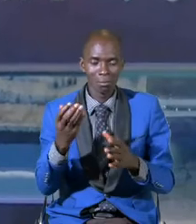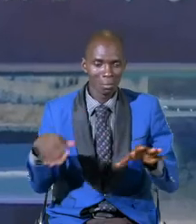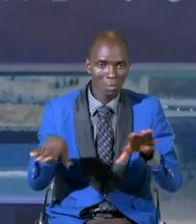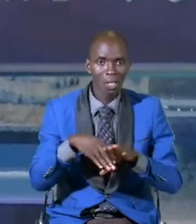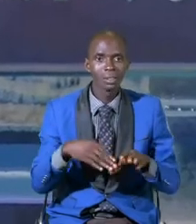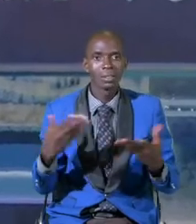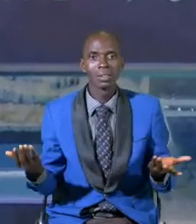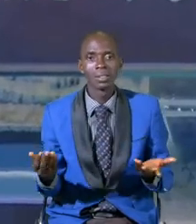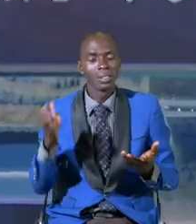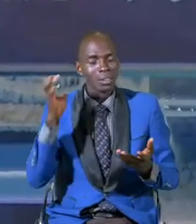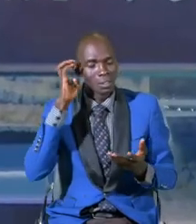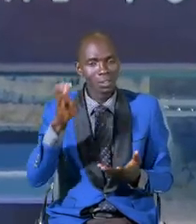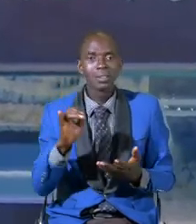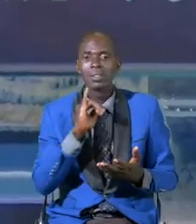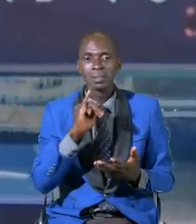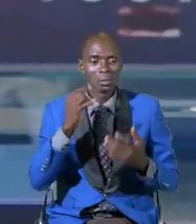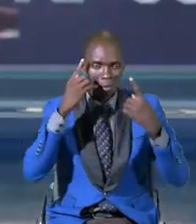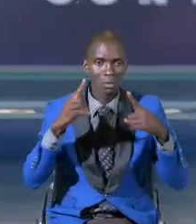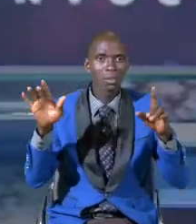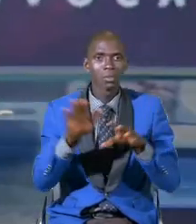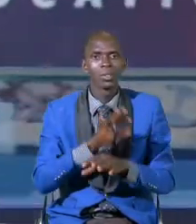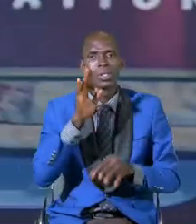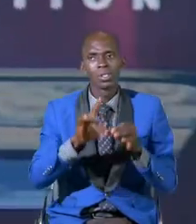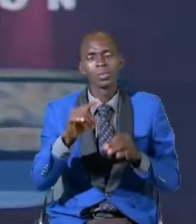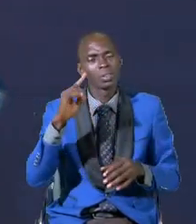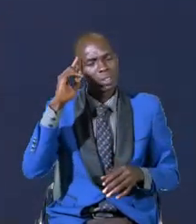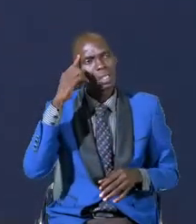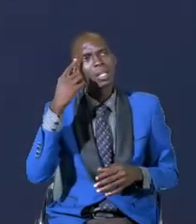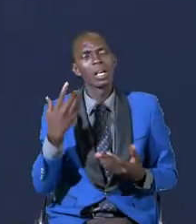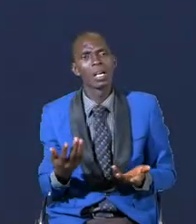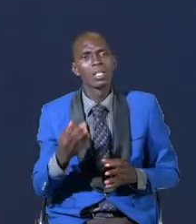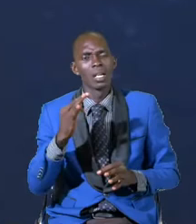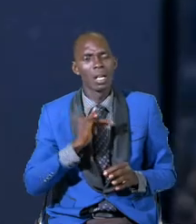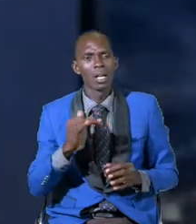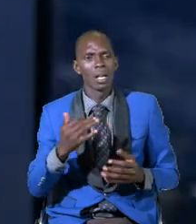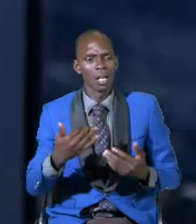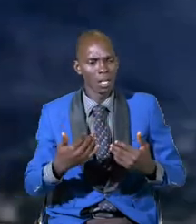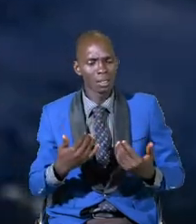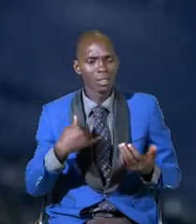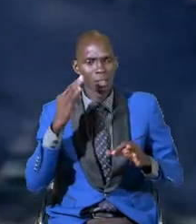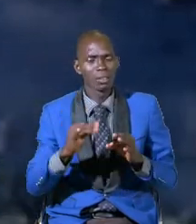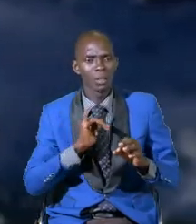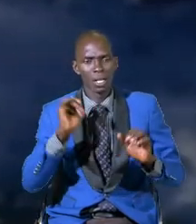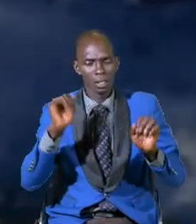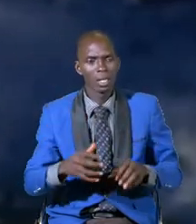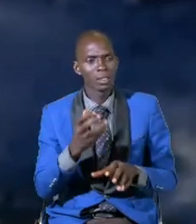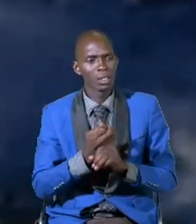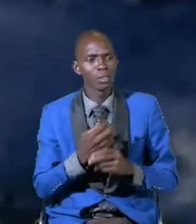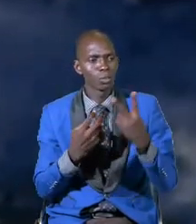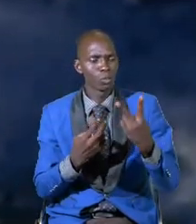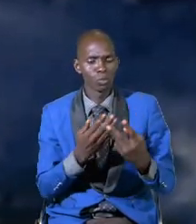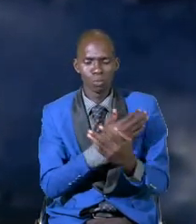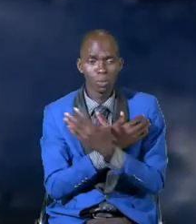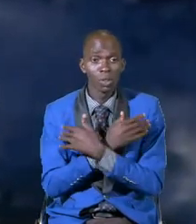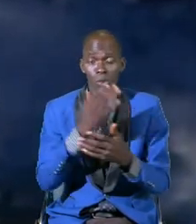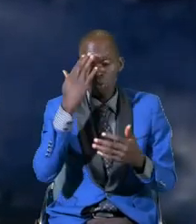hands, you have two feet, you can cope. You have found people that have tried one thing so many times, Abraham Lincoln, and